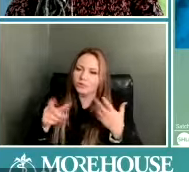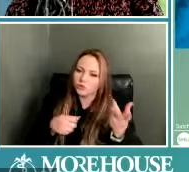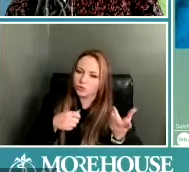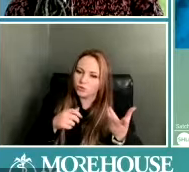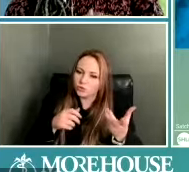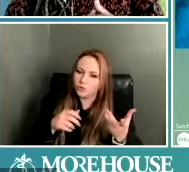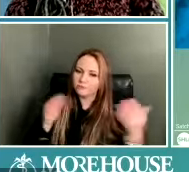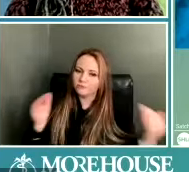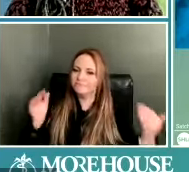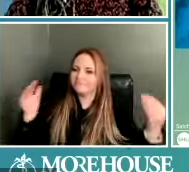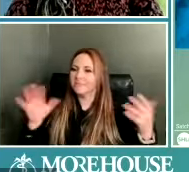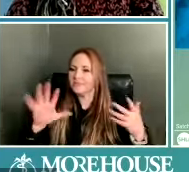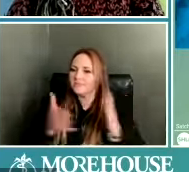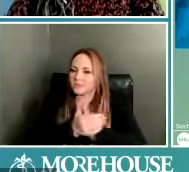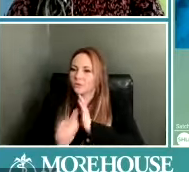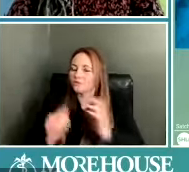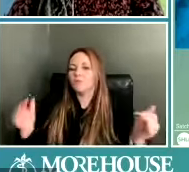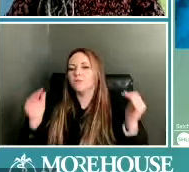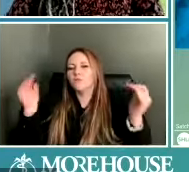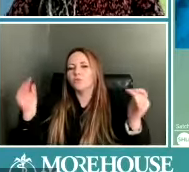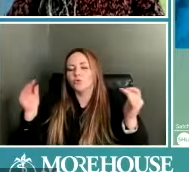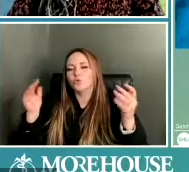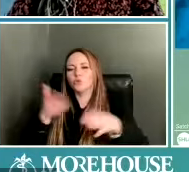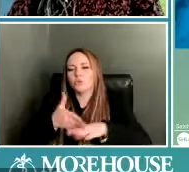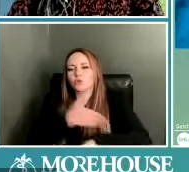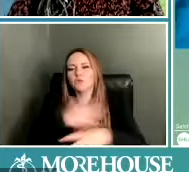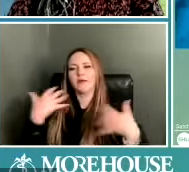leadership skills in order to improve health outcomes